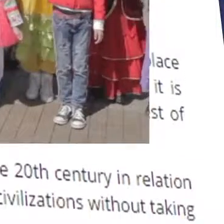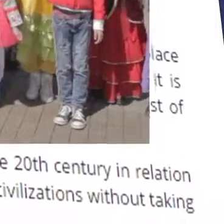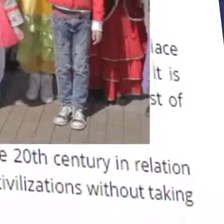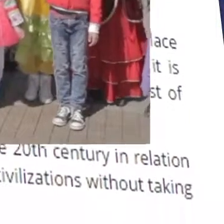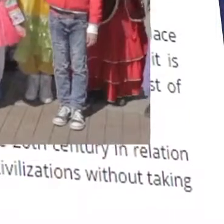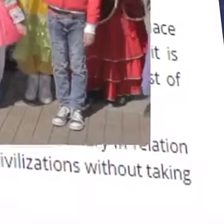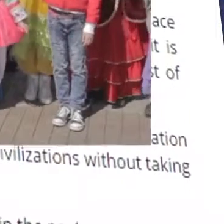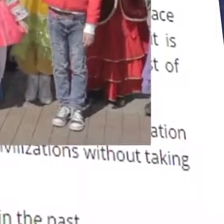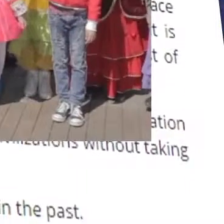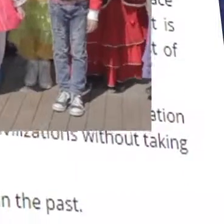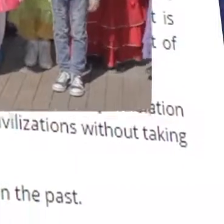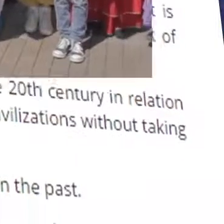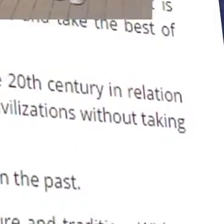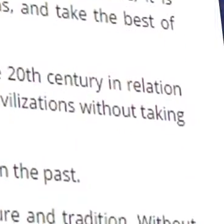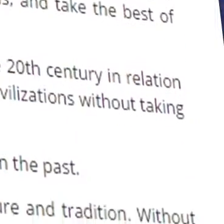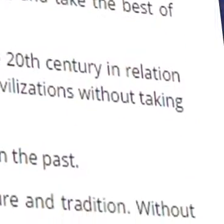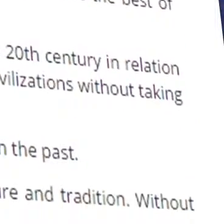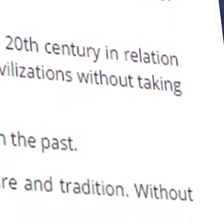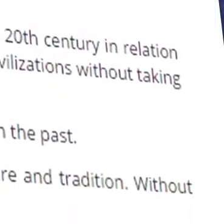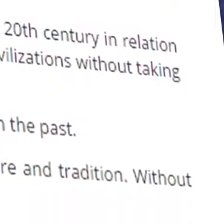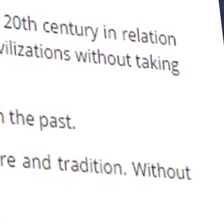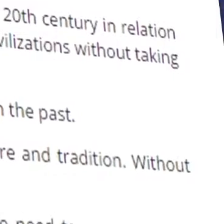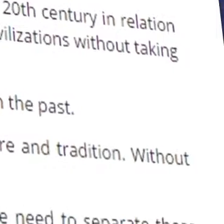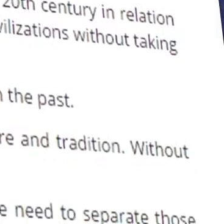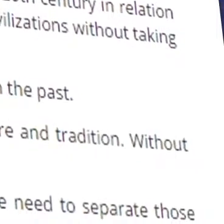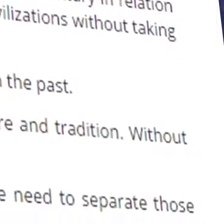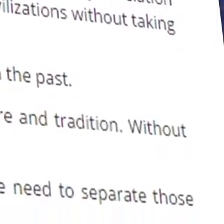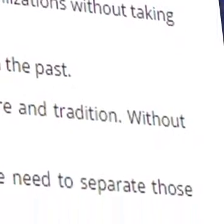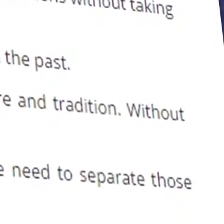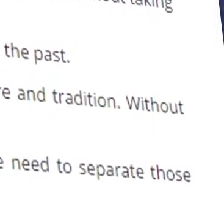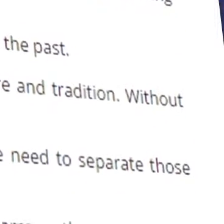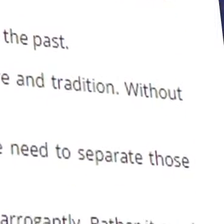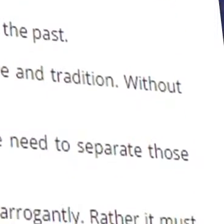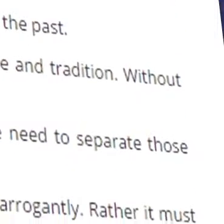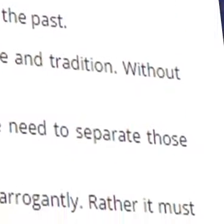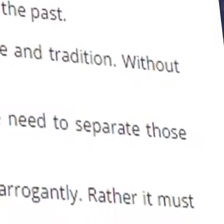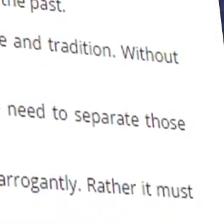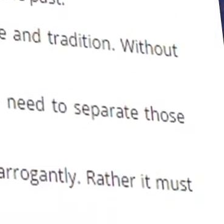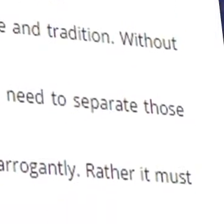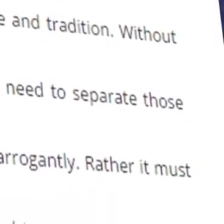national consciousness in the transition towards a single, universal model of development.